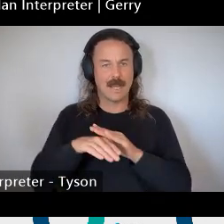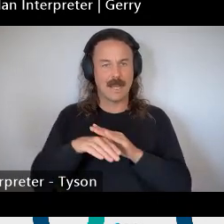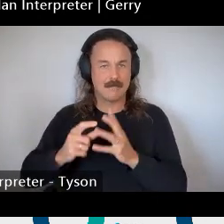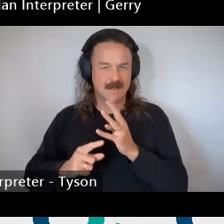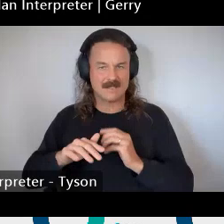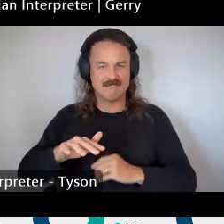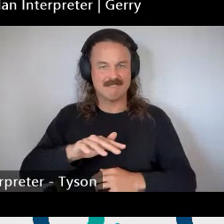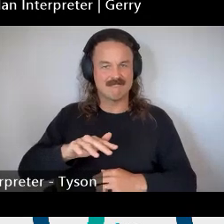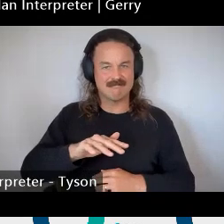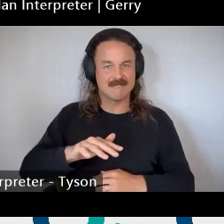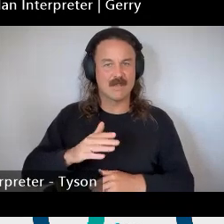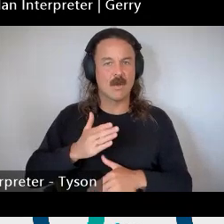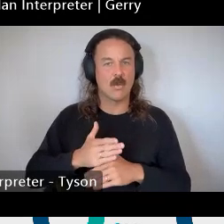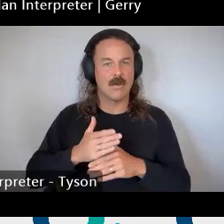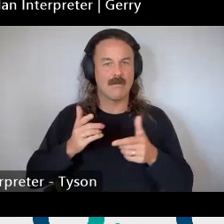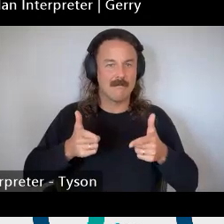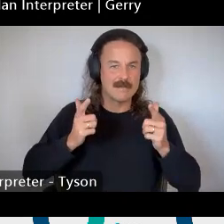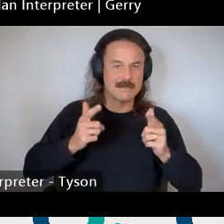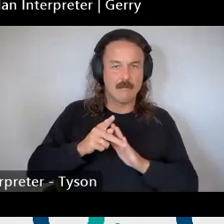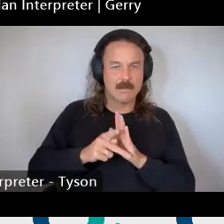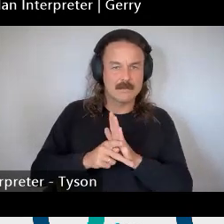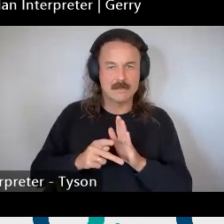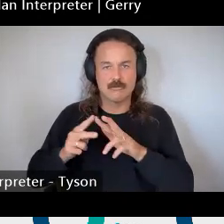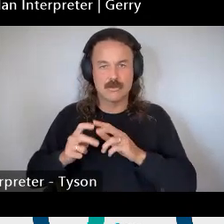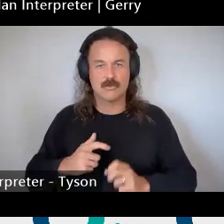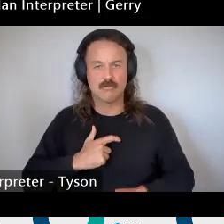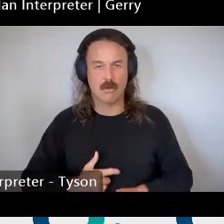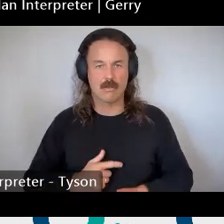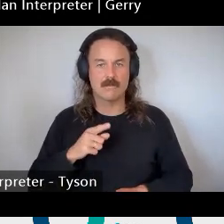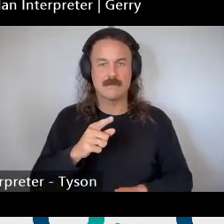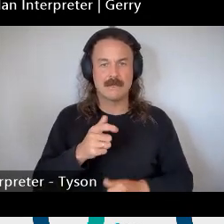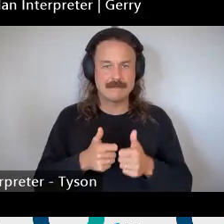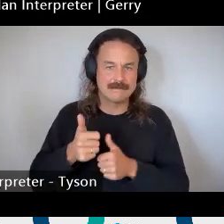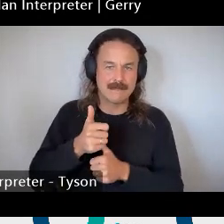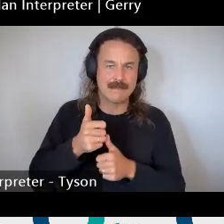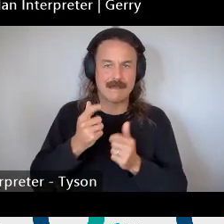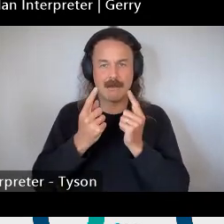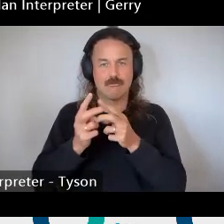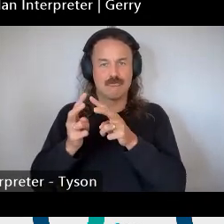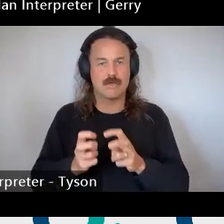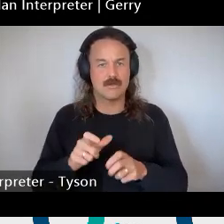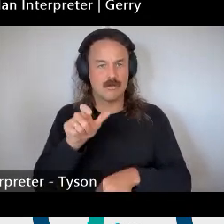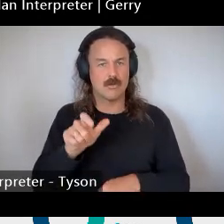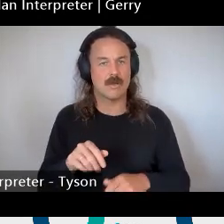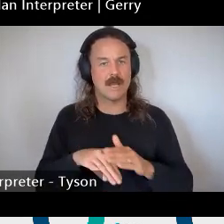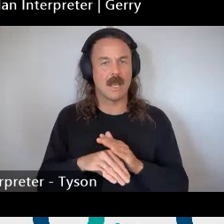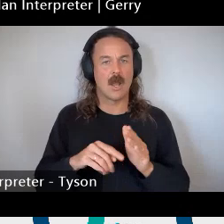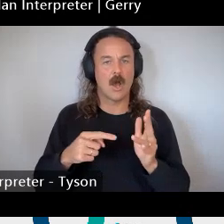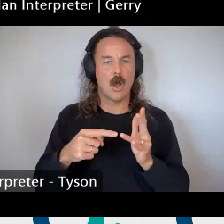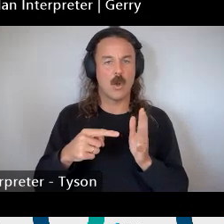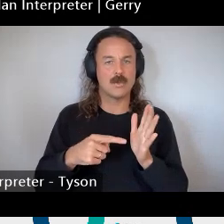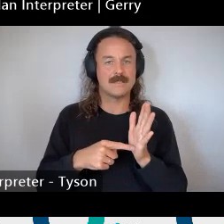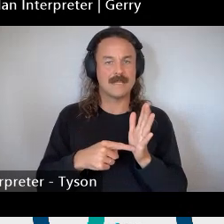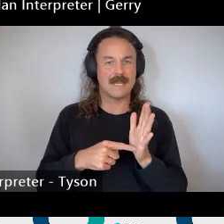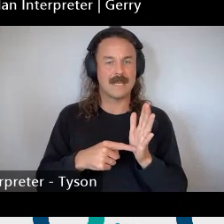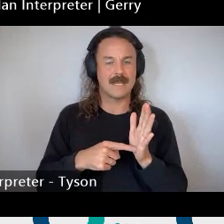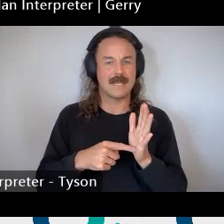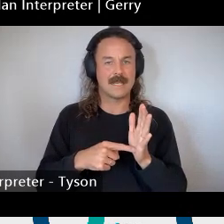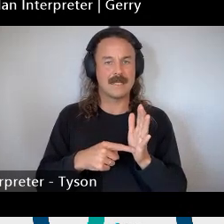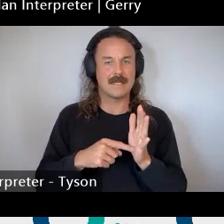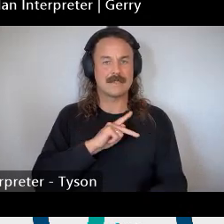senior academic in the occupational therapy discipline, promoting critical disability perspectives and the inclusion of lived experience